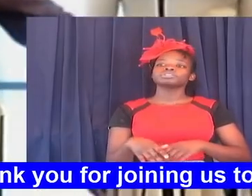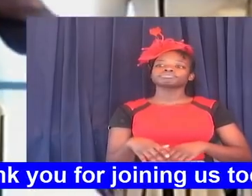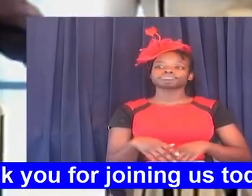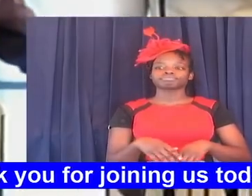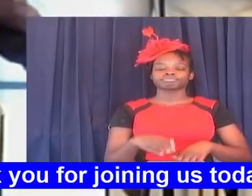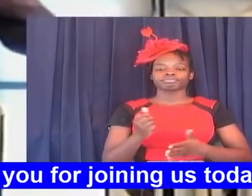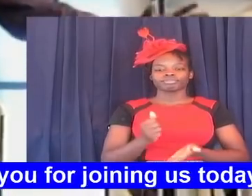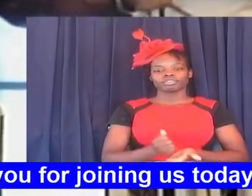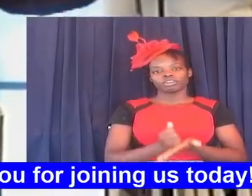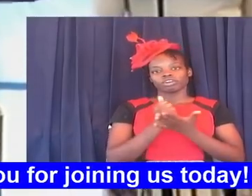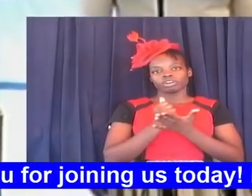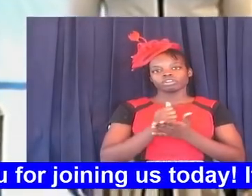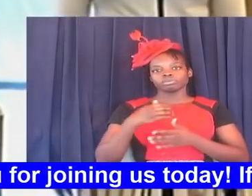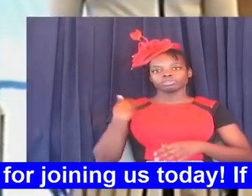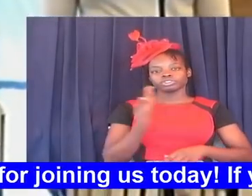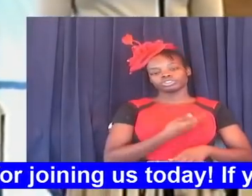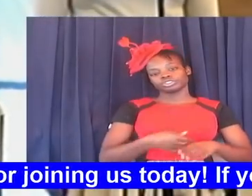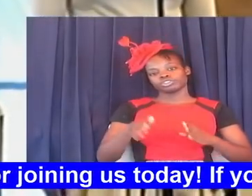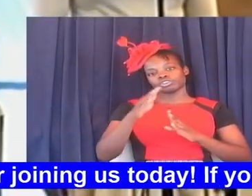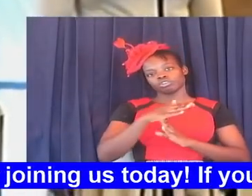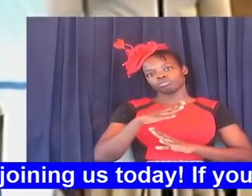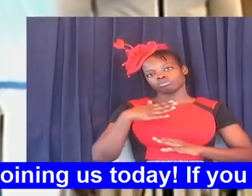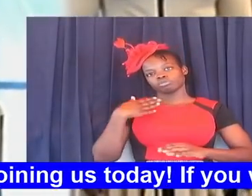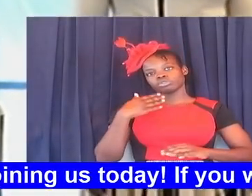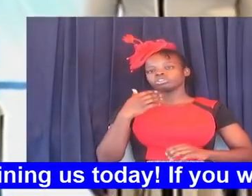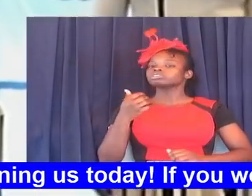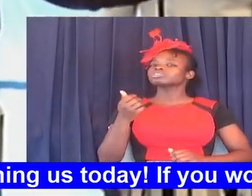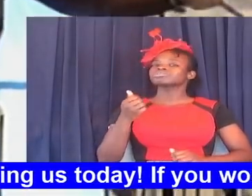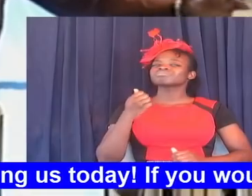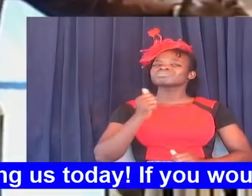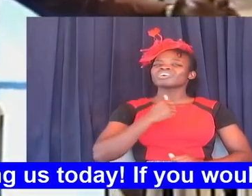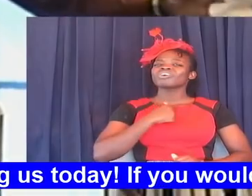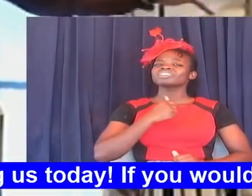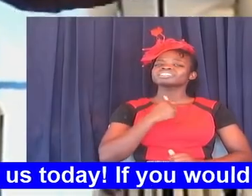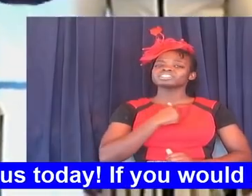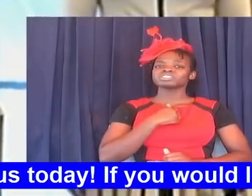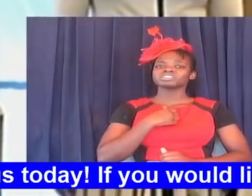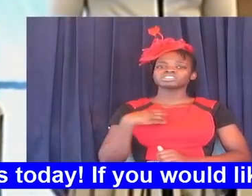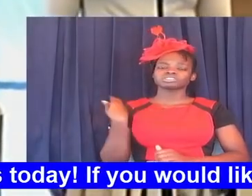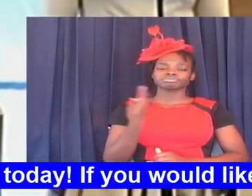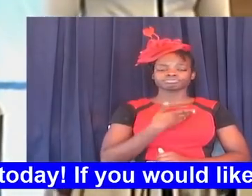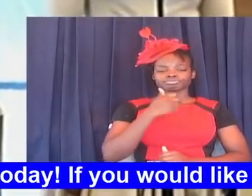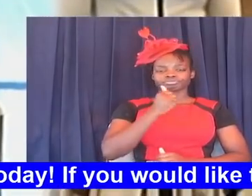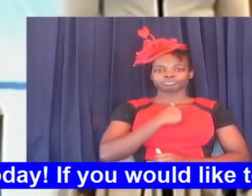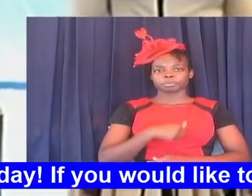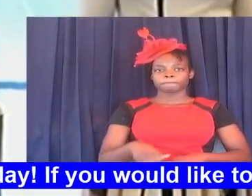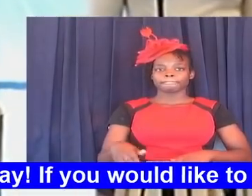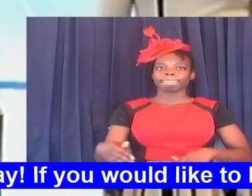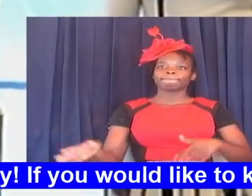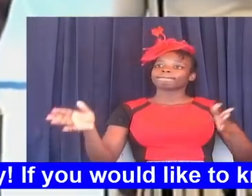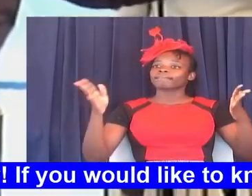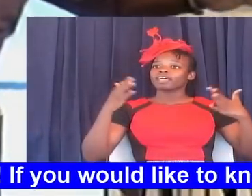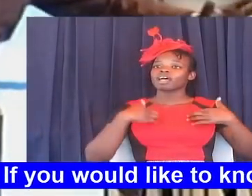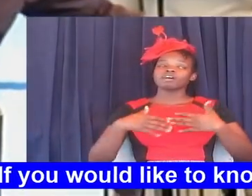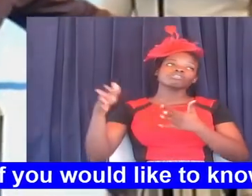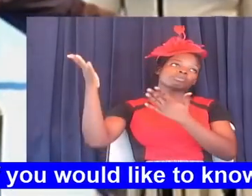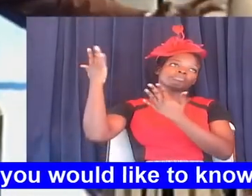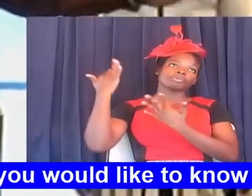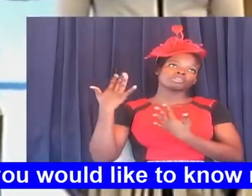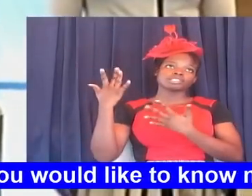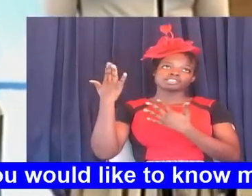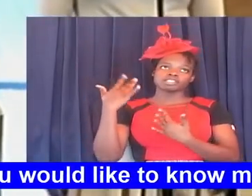ourselves before the mighty hand of God. Have mercy on us and sanctify us. Wash us afresh, Lord